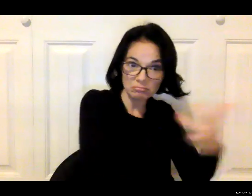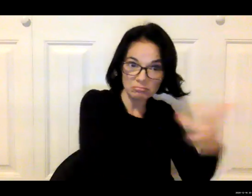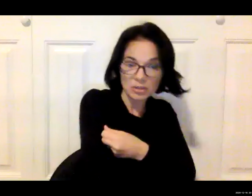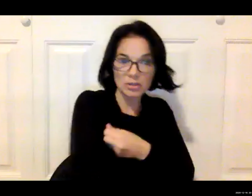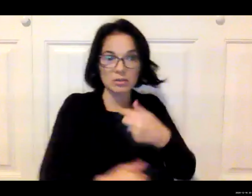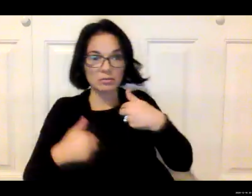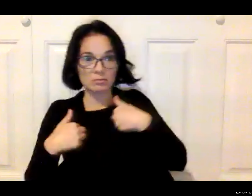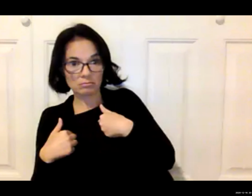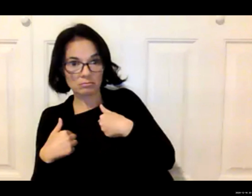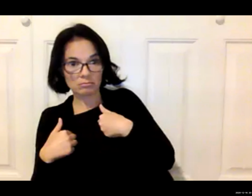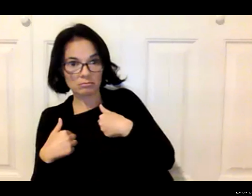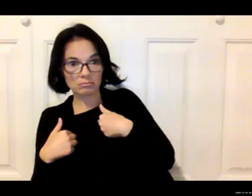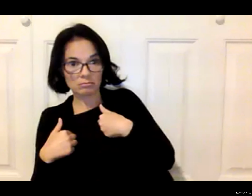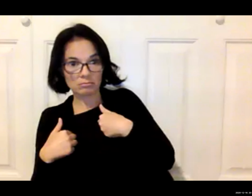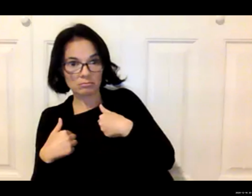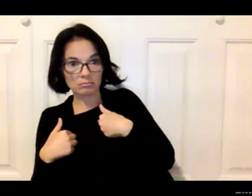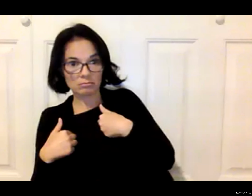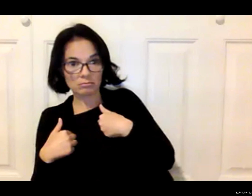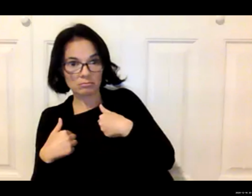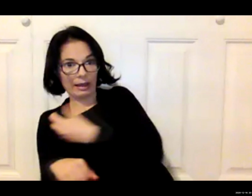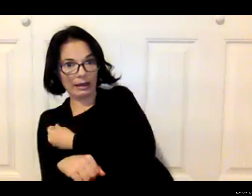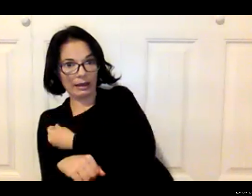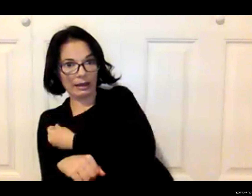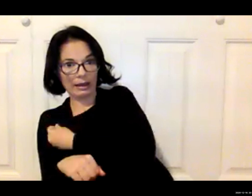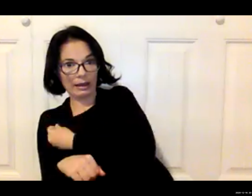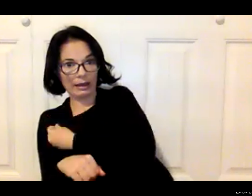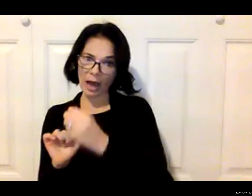much? Oh, that's a good question.